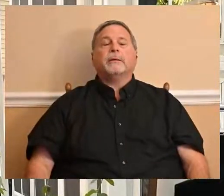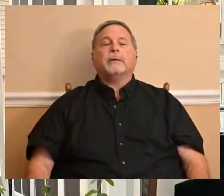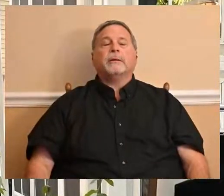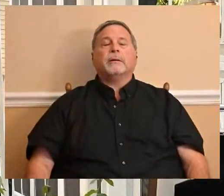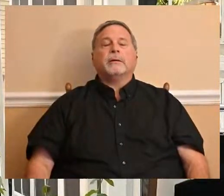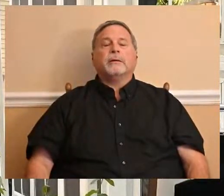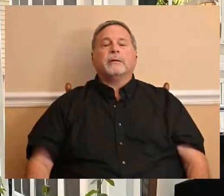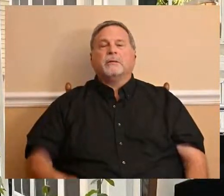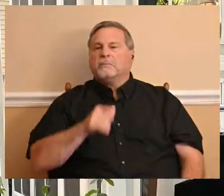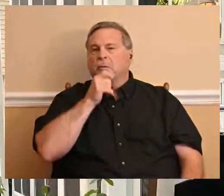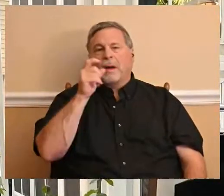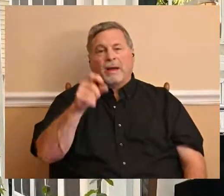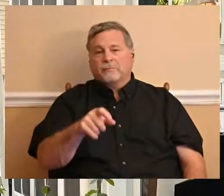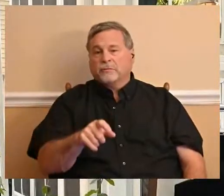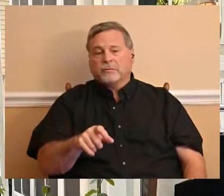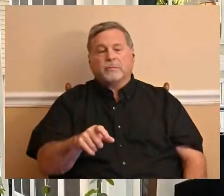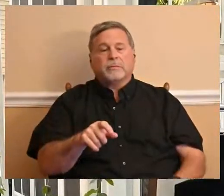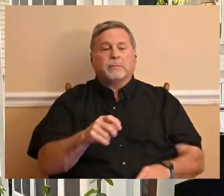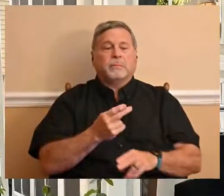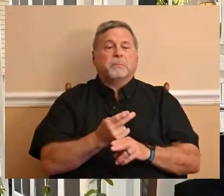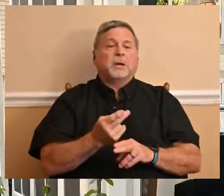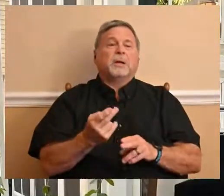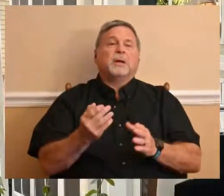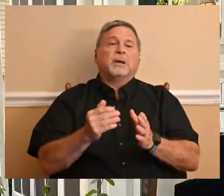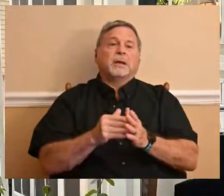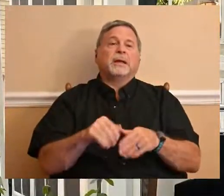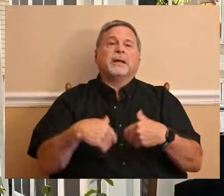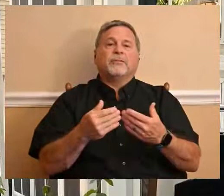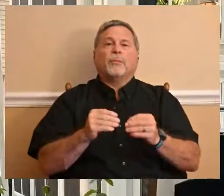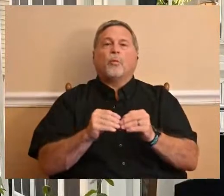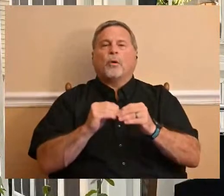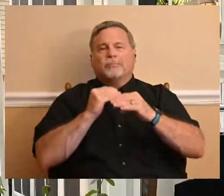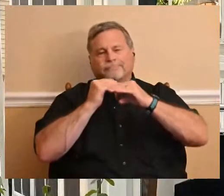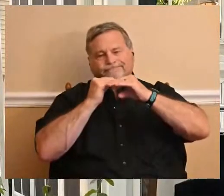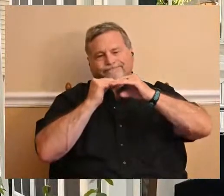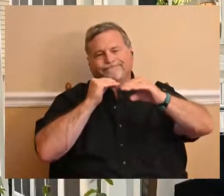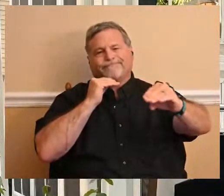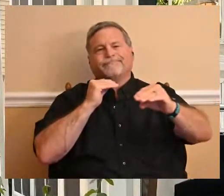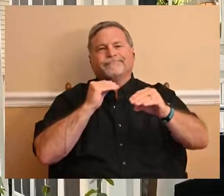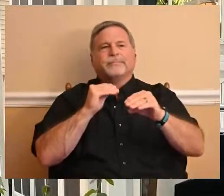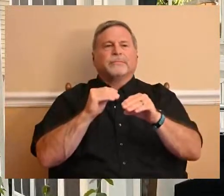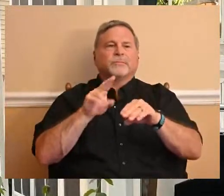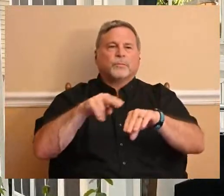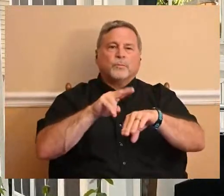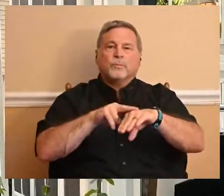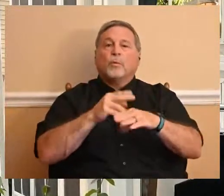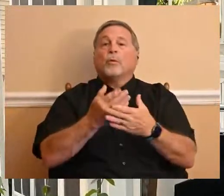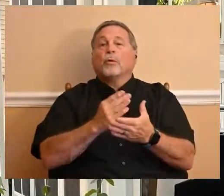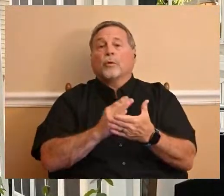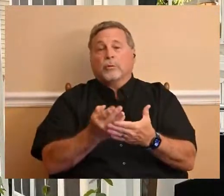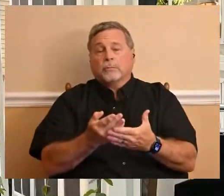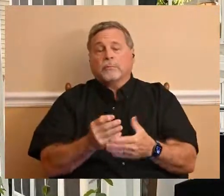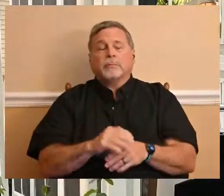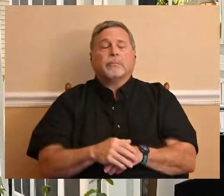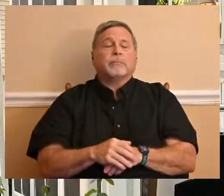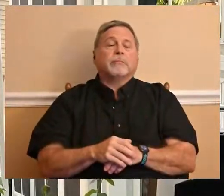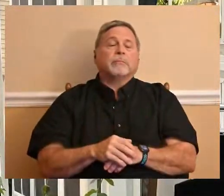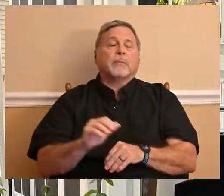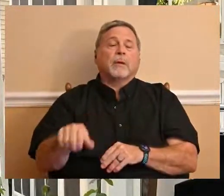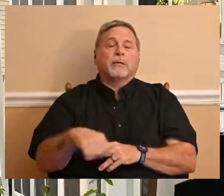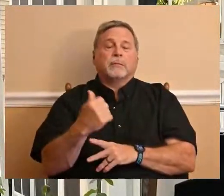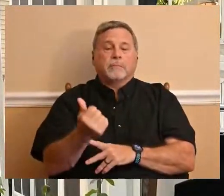You don't have to do this, but again, it gives you an even cook if you do. The other thing that I like with it,